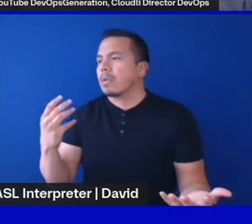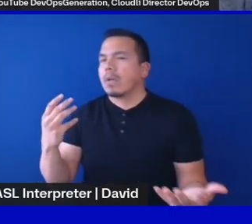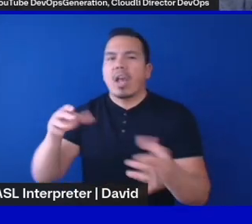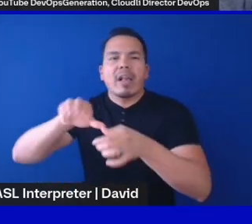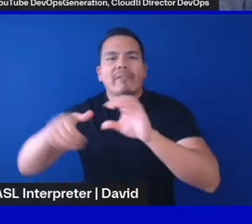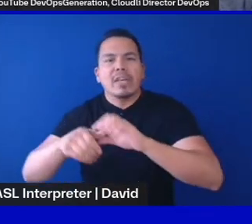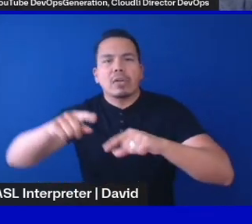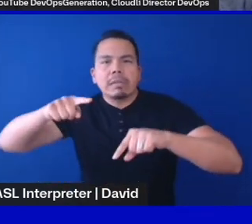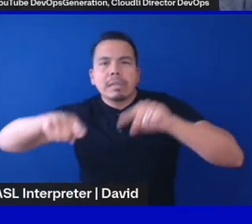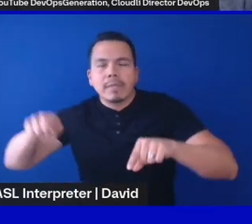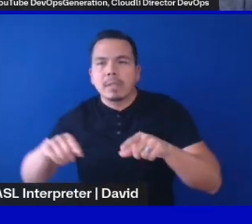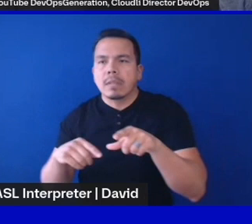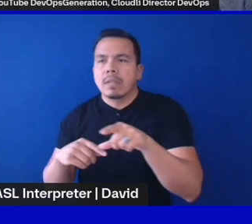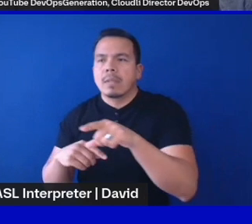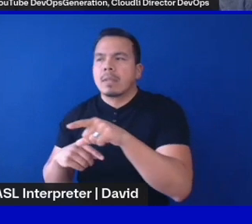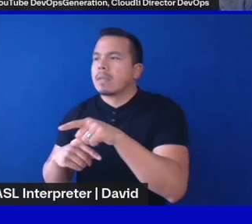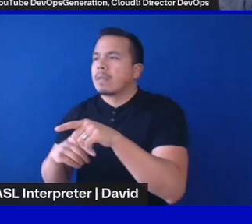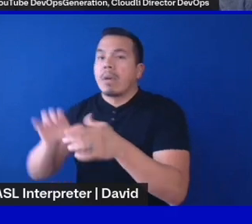differences